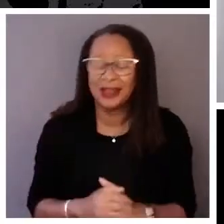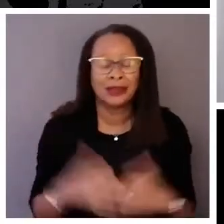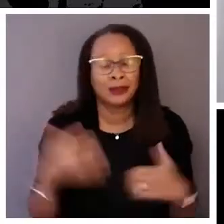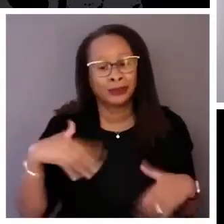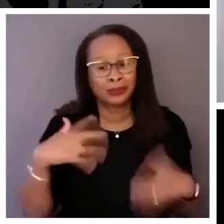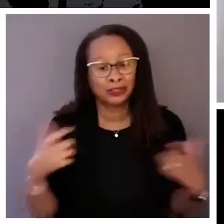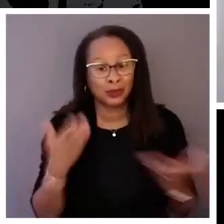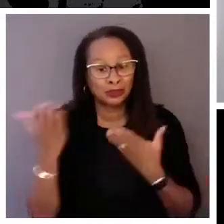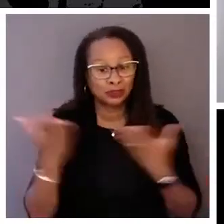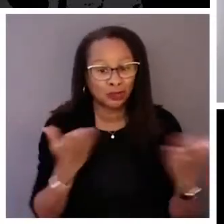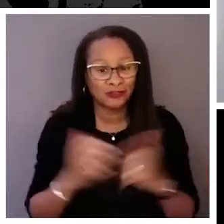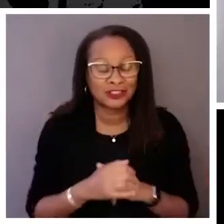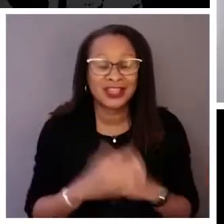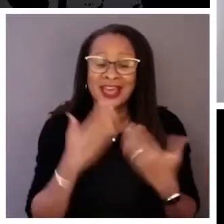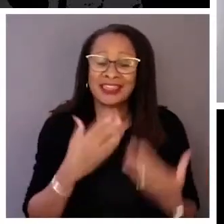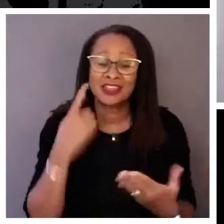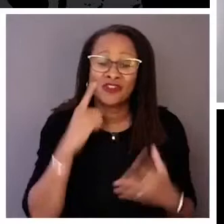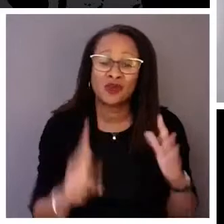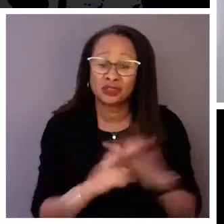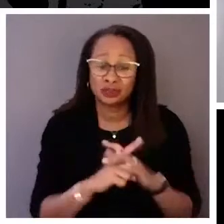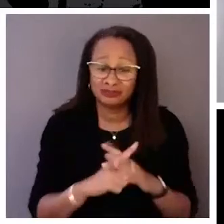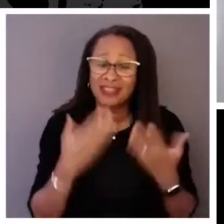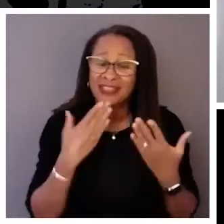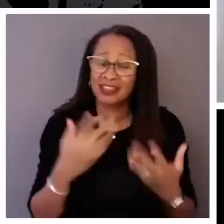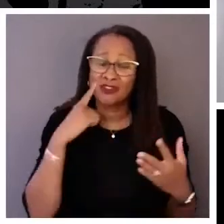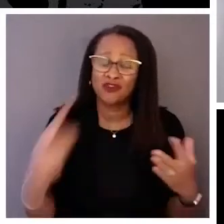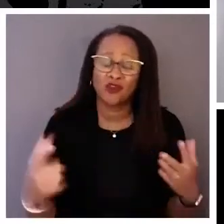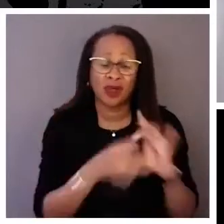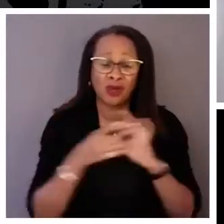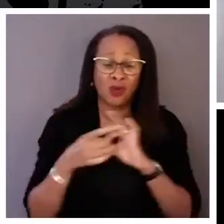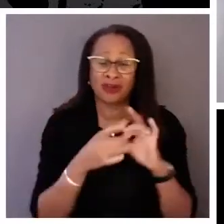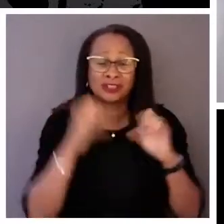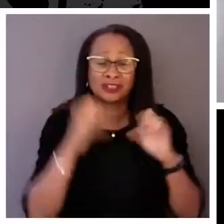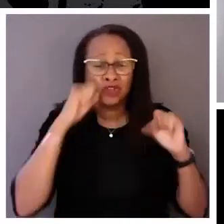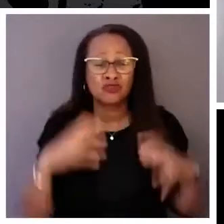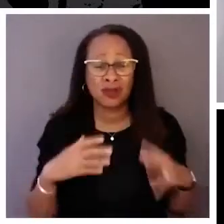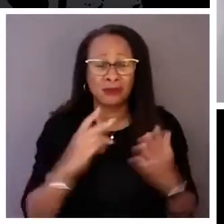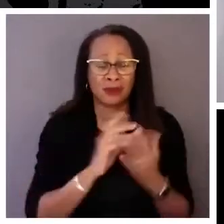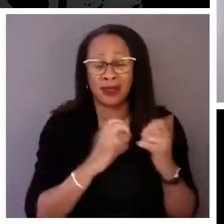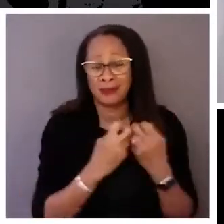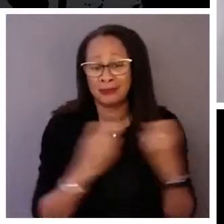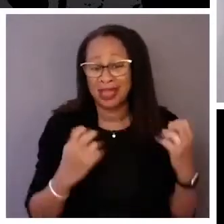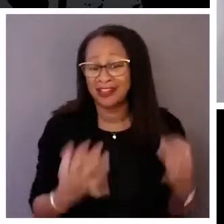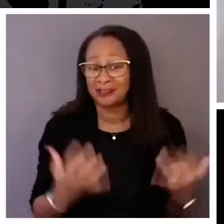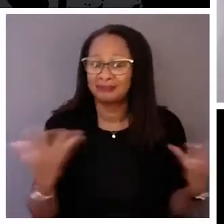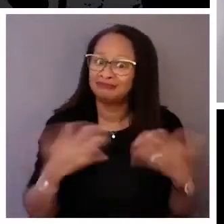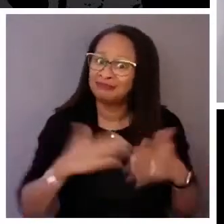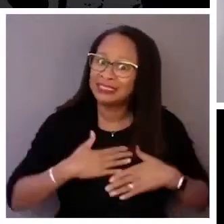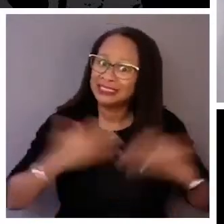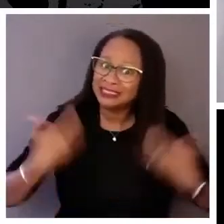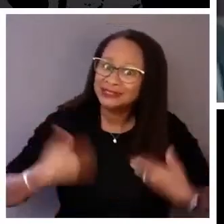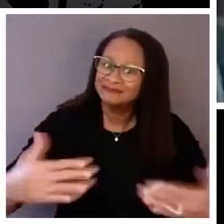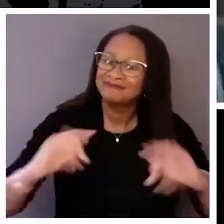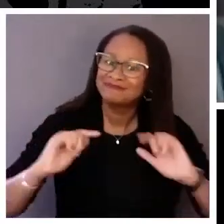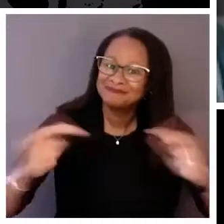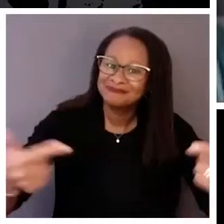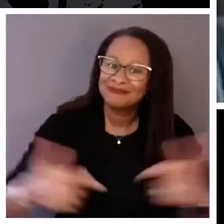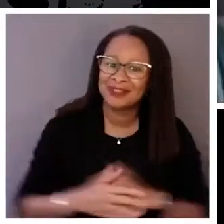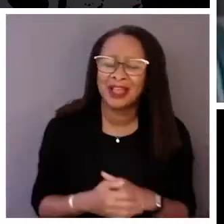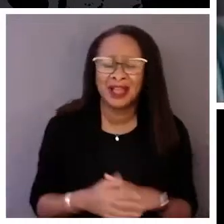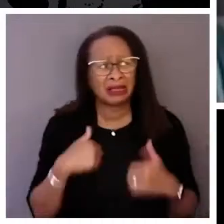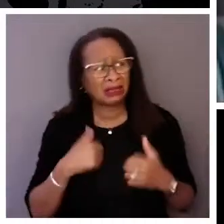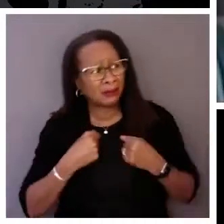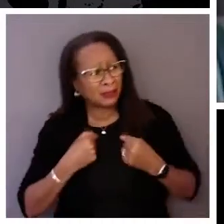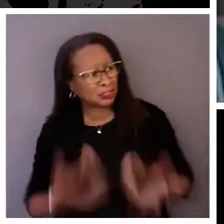for your service. Thank you for being here, and thank you for coordinating this incredible panel today. Please take it away. Oh my God,